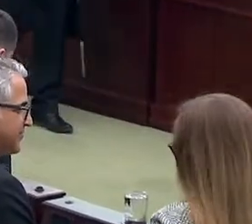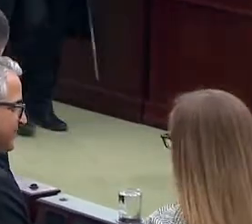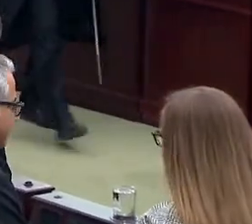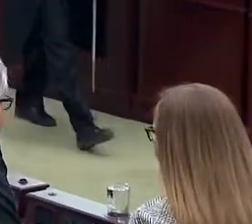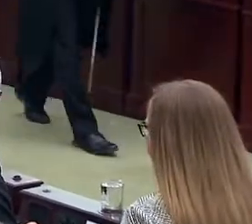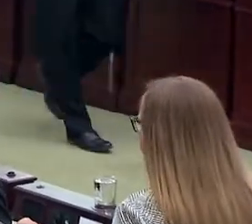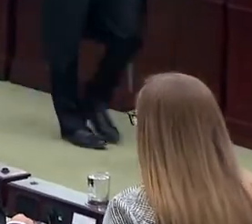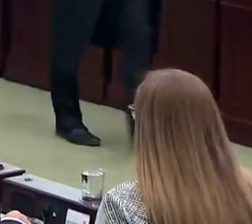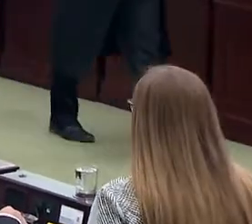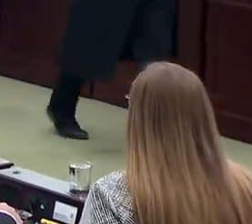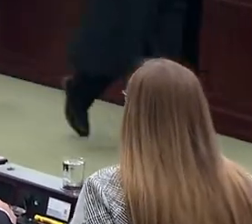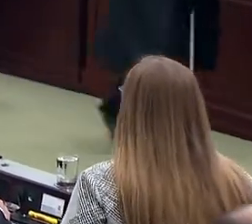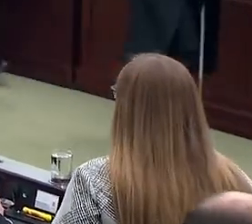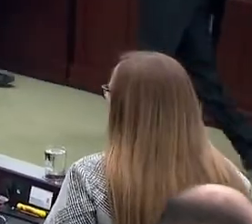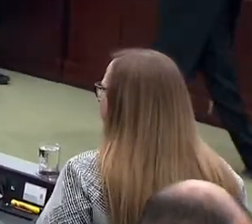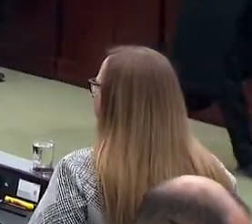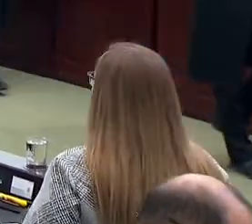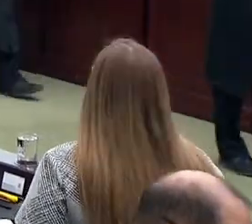Mr